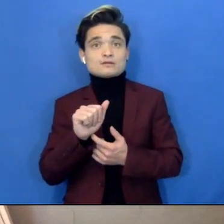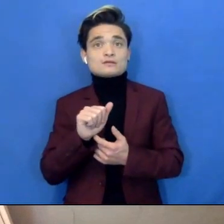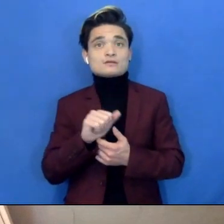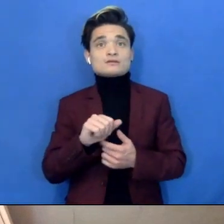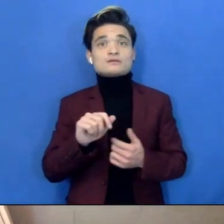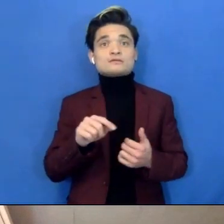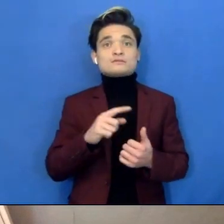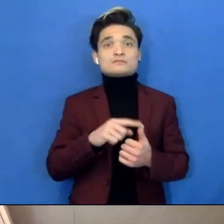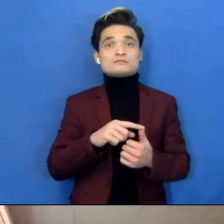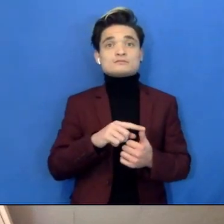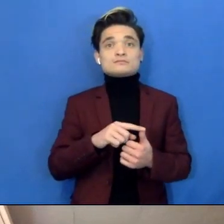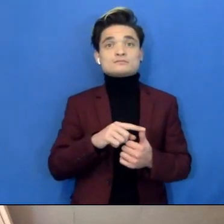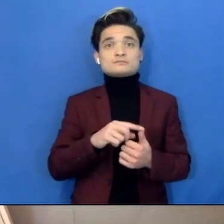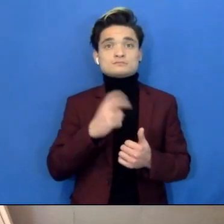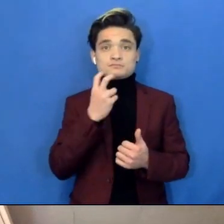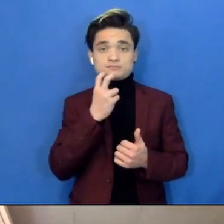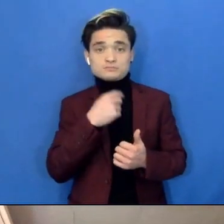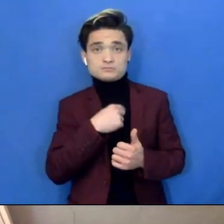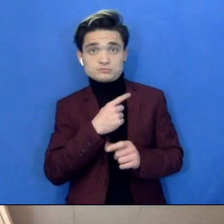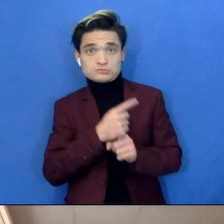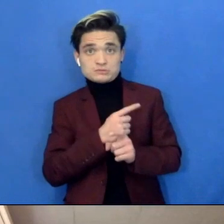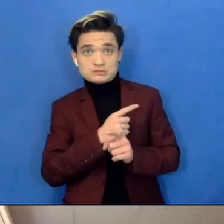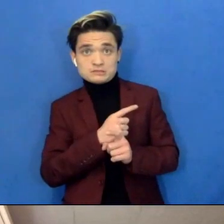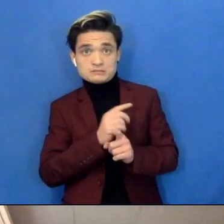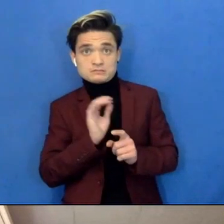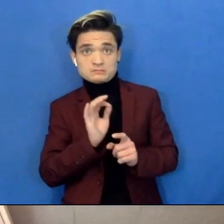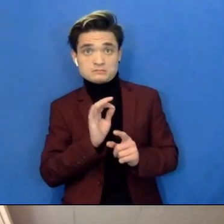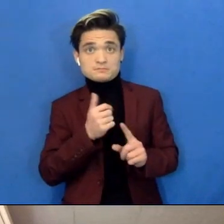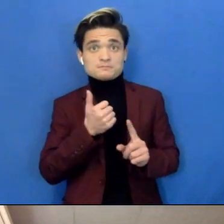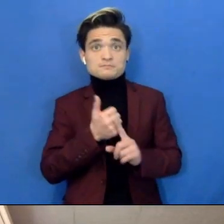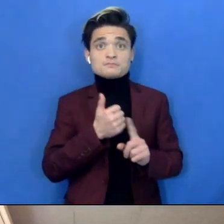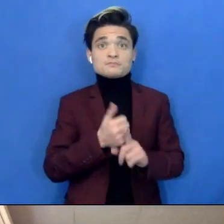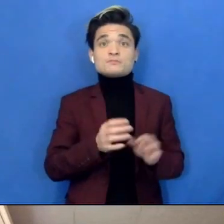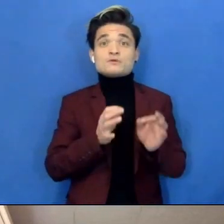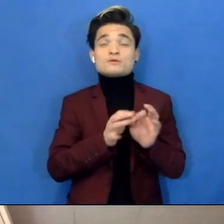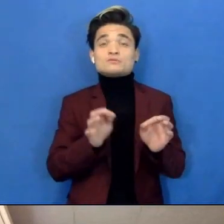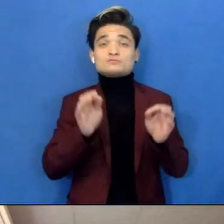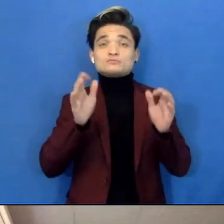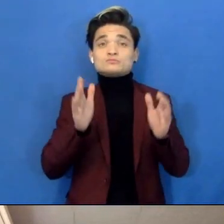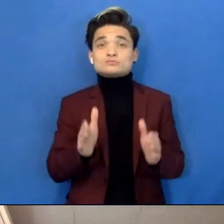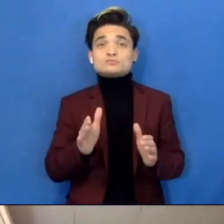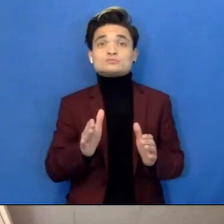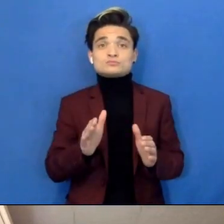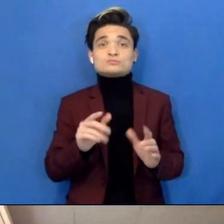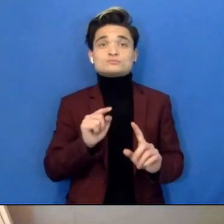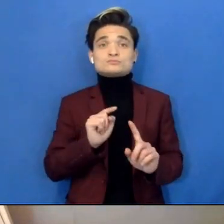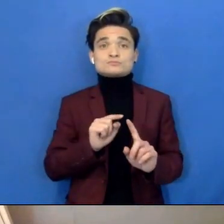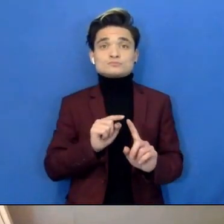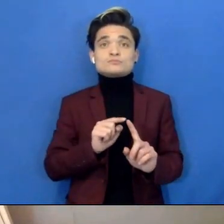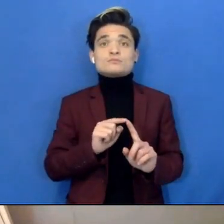and she is leading a research project on exactly this, on the language of improv. Oh, hello, Daniela.